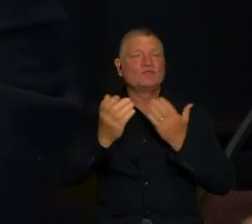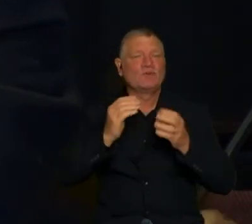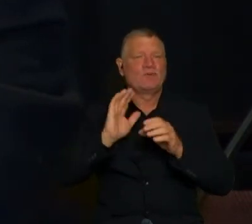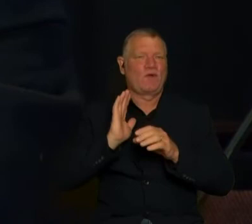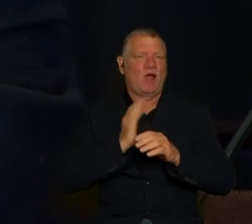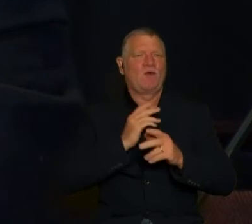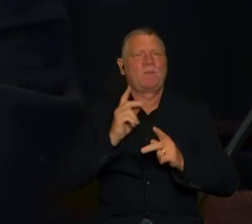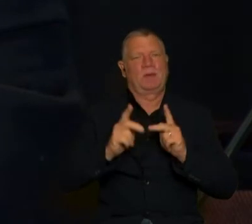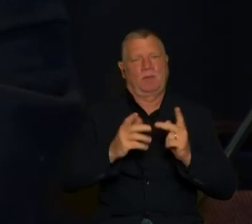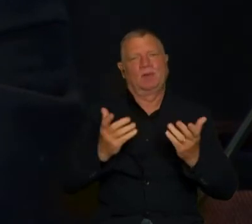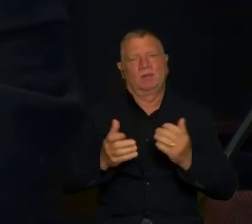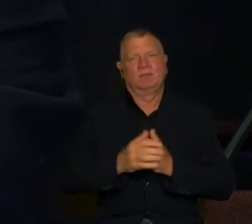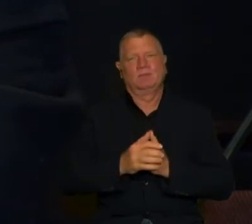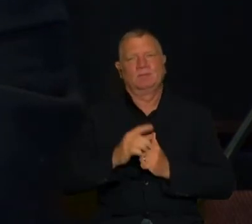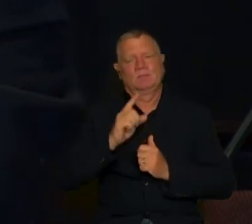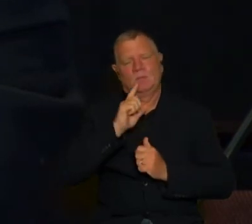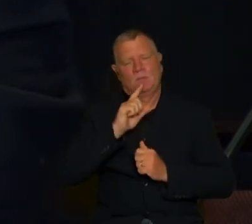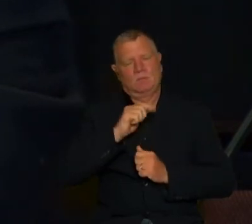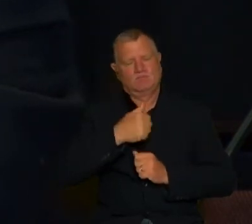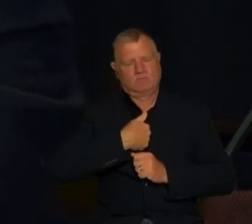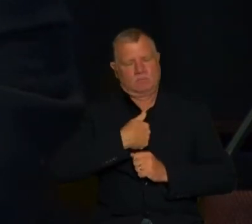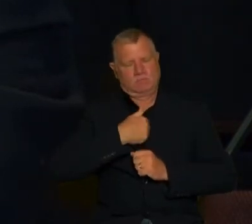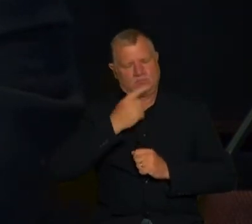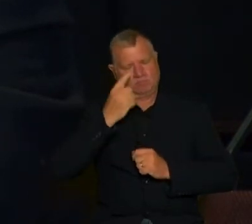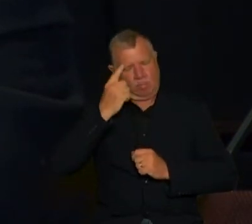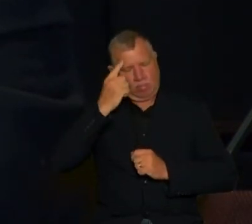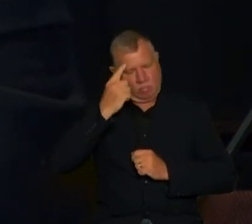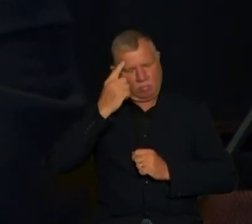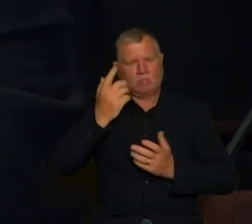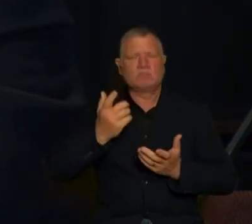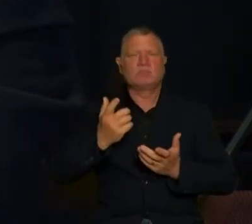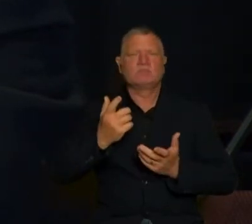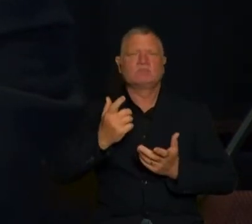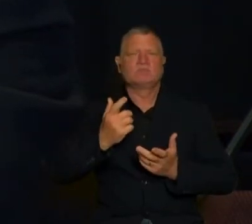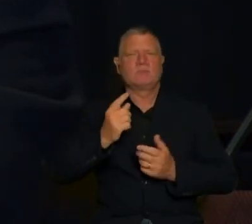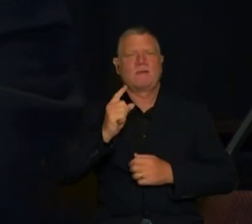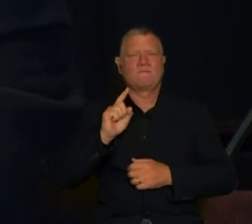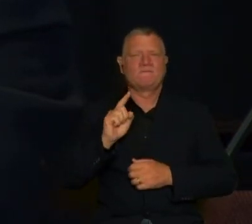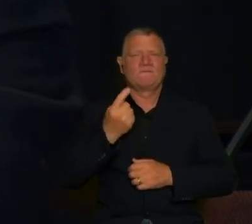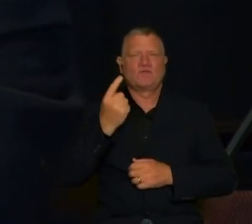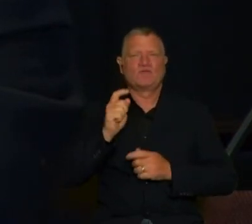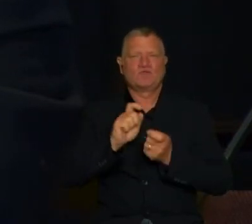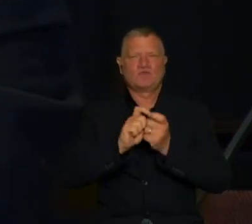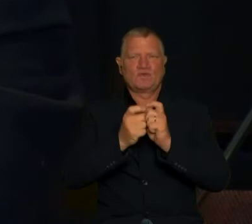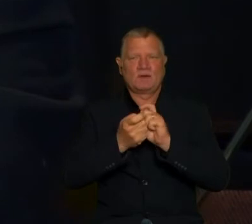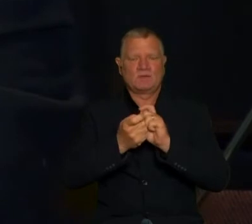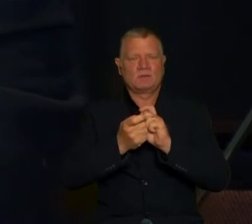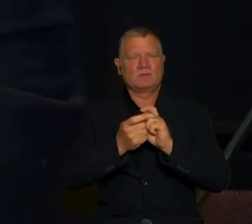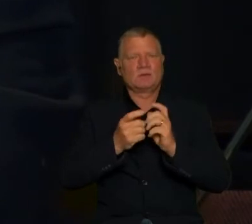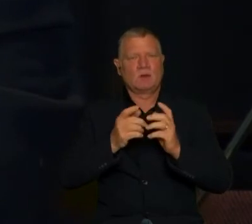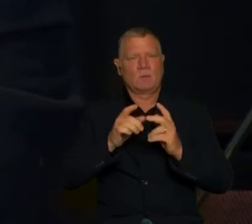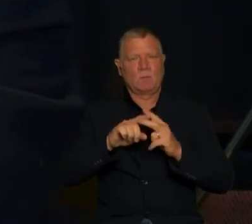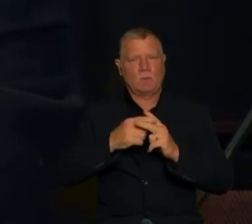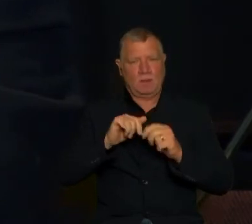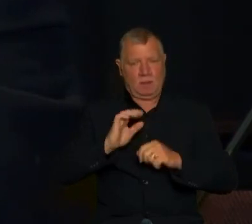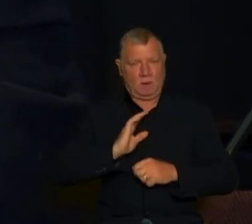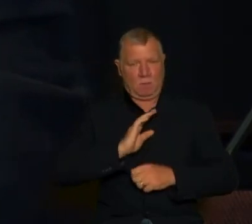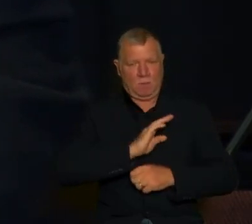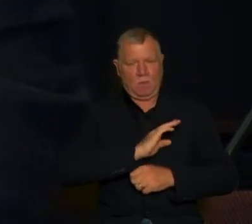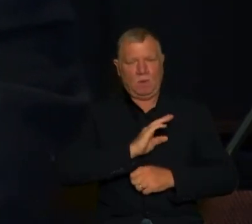people. I personally think that this is truly one of the first transformation initiatives that we as a